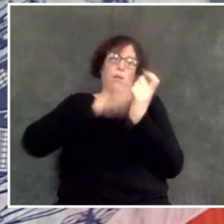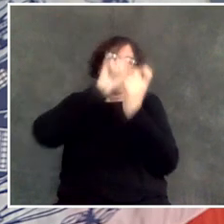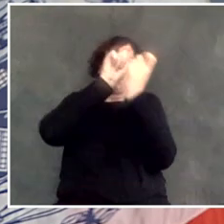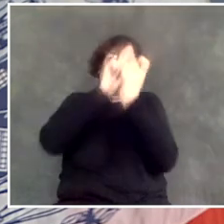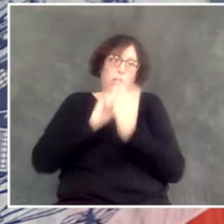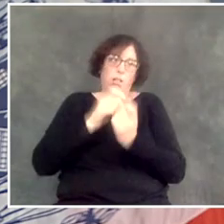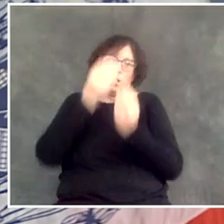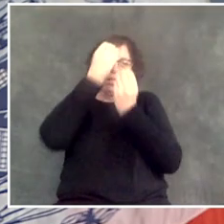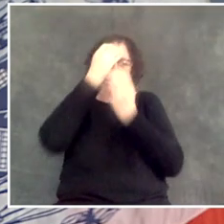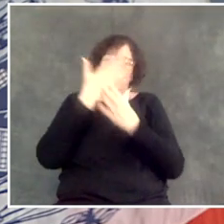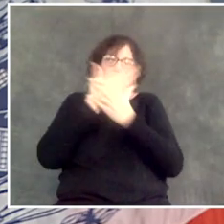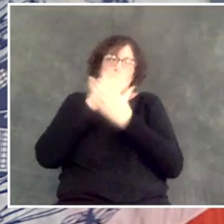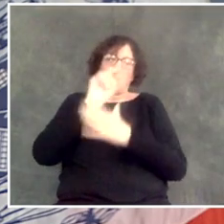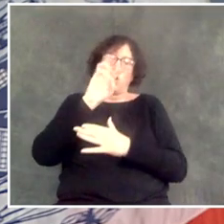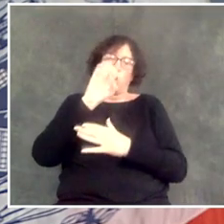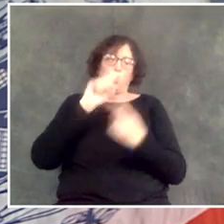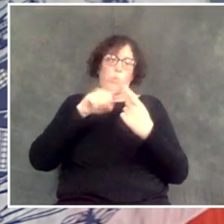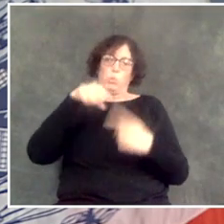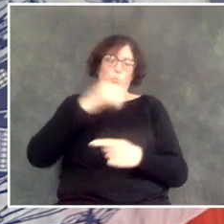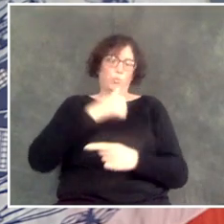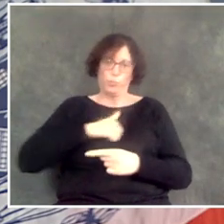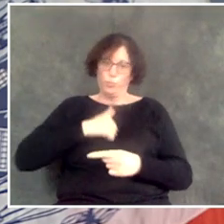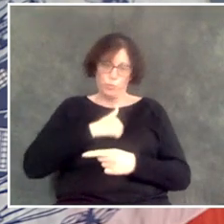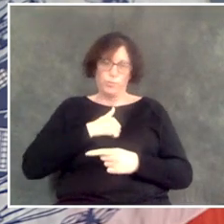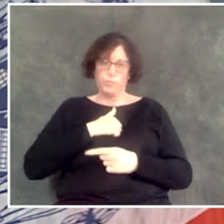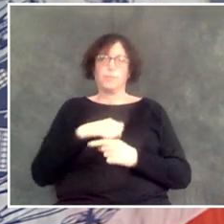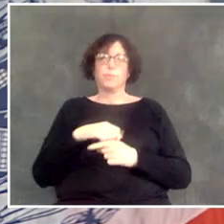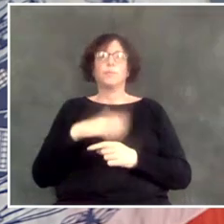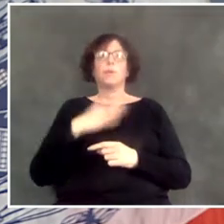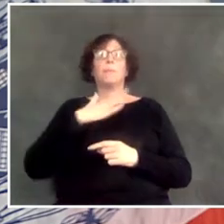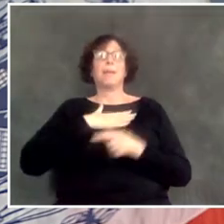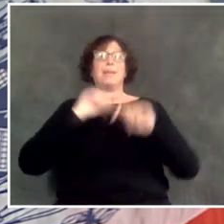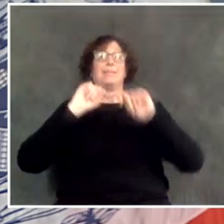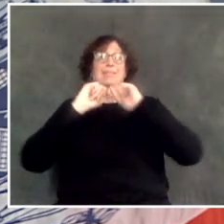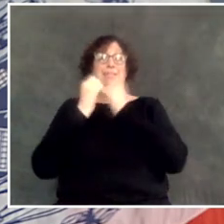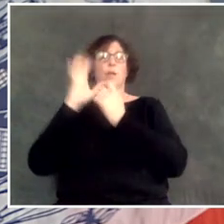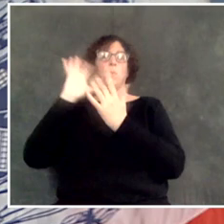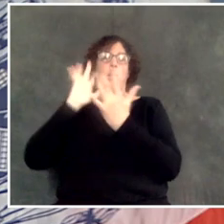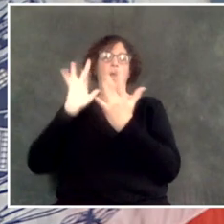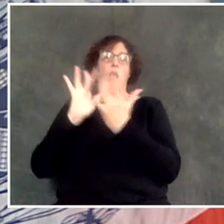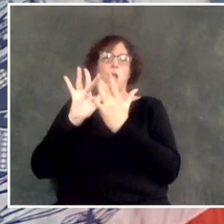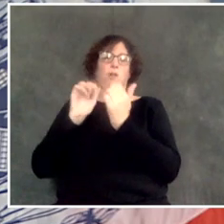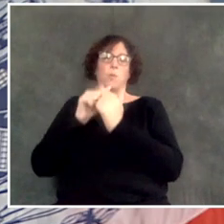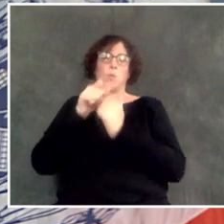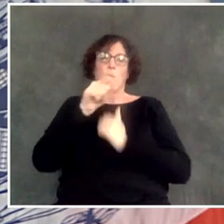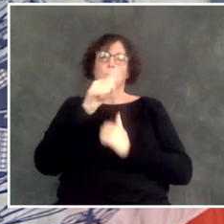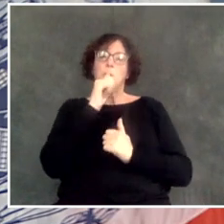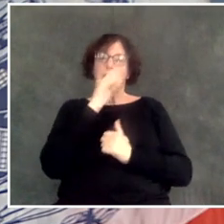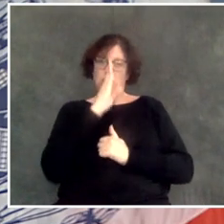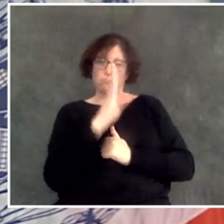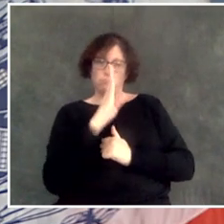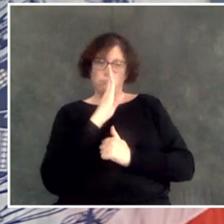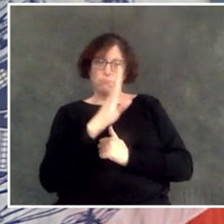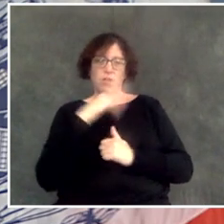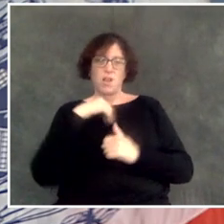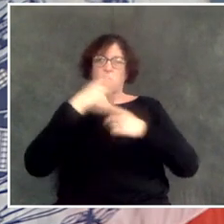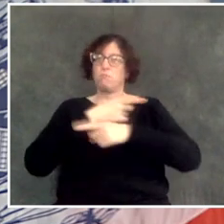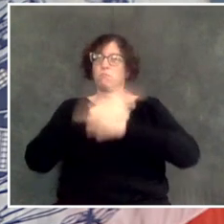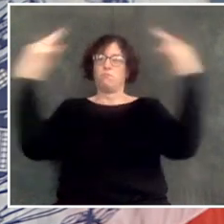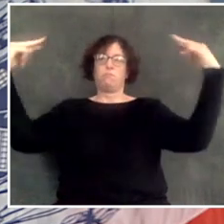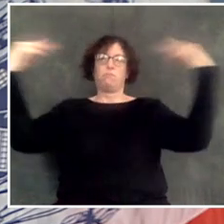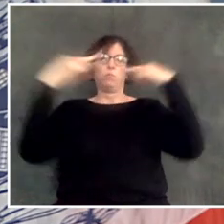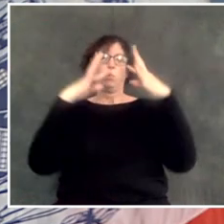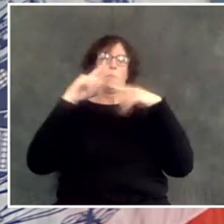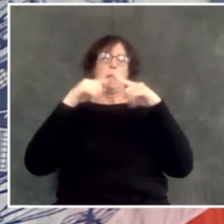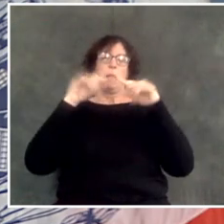detailed answers. The big strokes here, I can't answer the death certificate issue. I don't have those details. I can